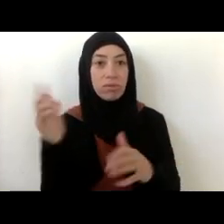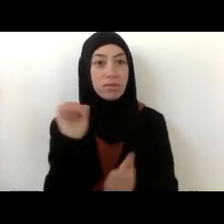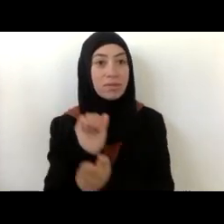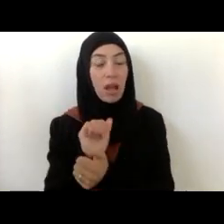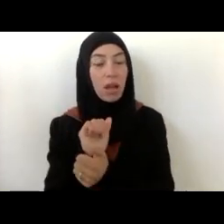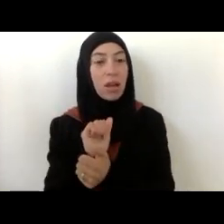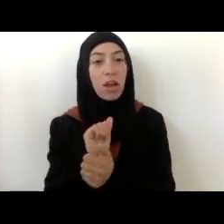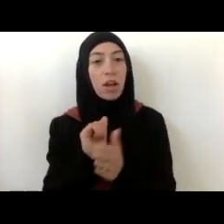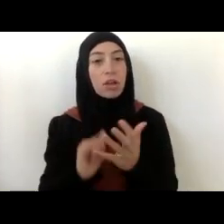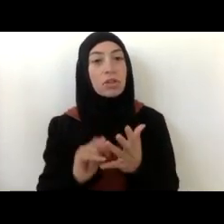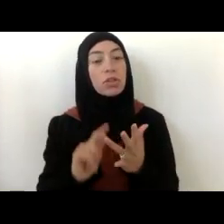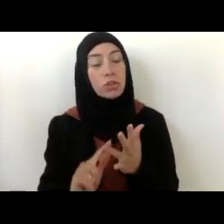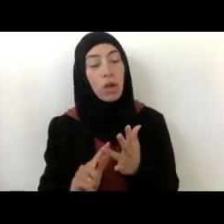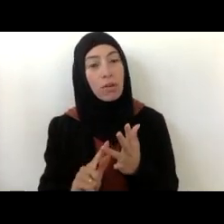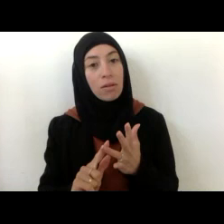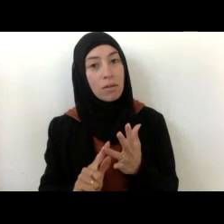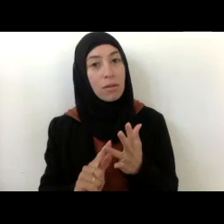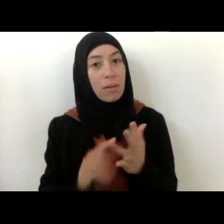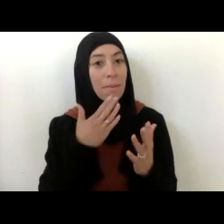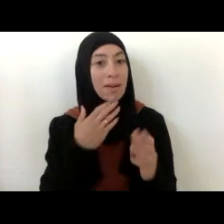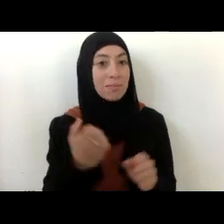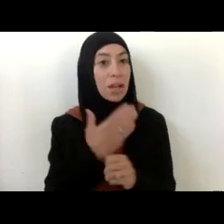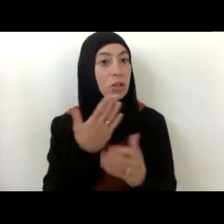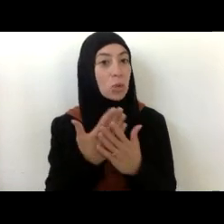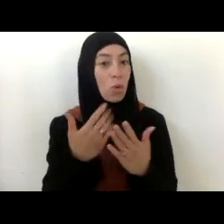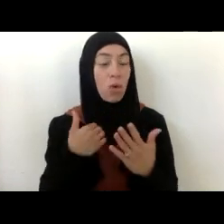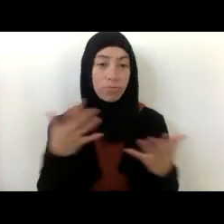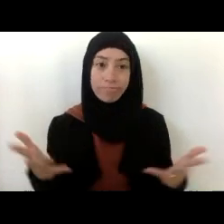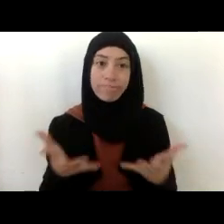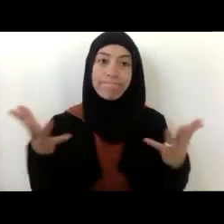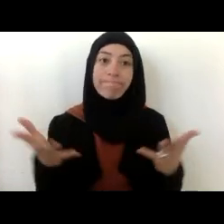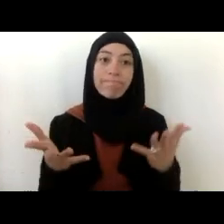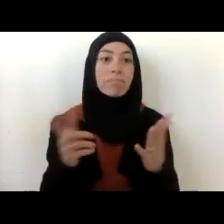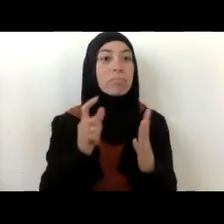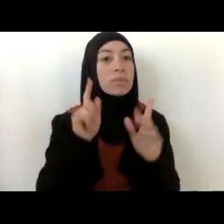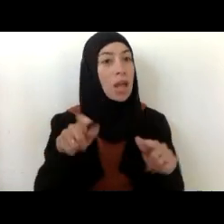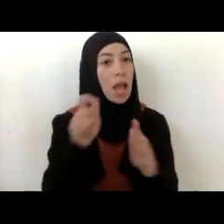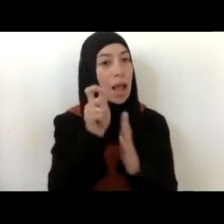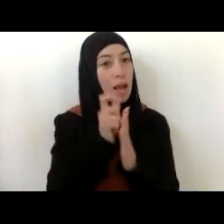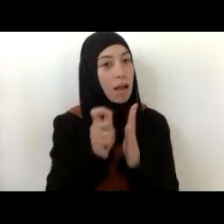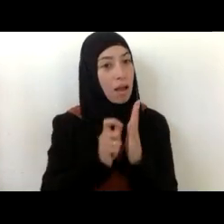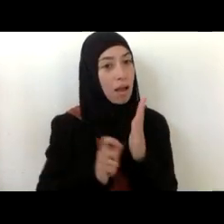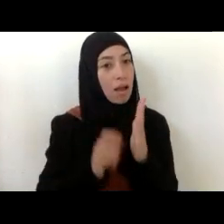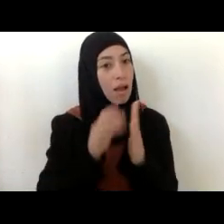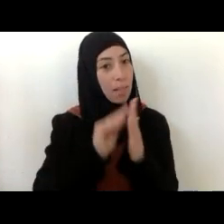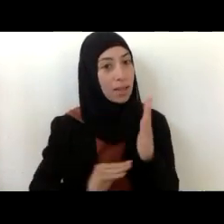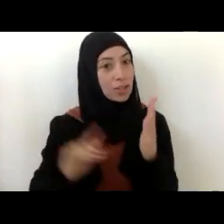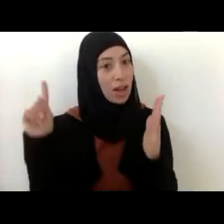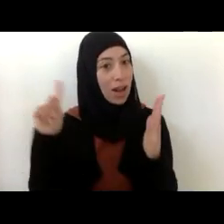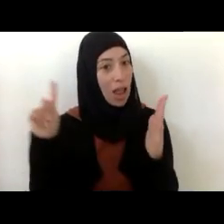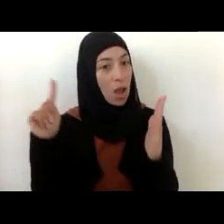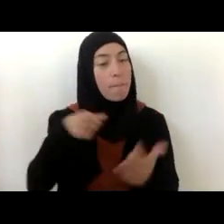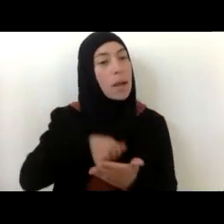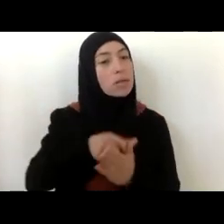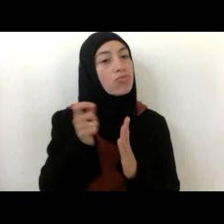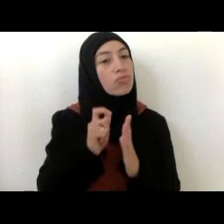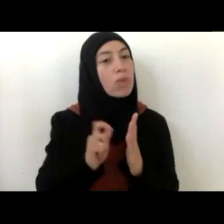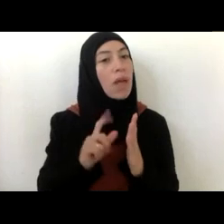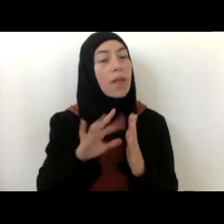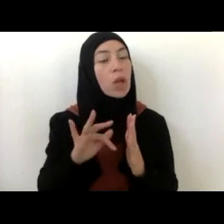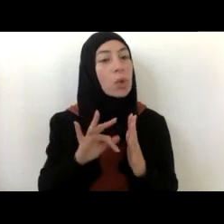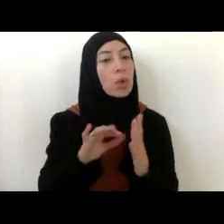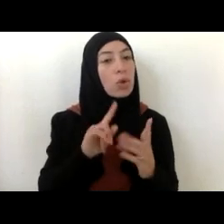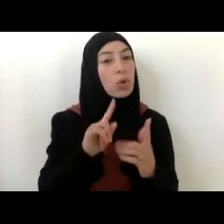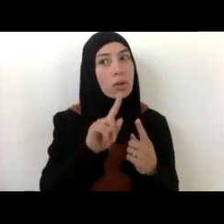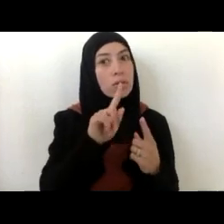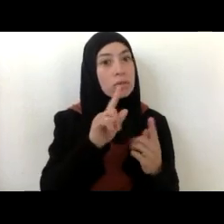So, I really strongly advise you to start your applications, get the basics in, and then you can just keep saving and adding to it